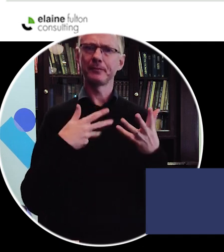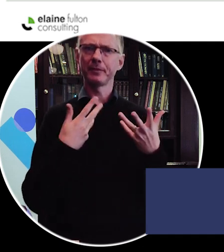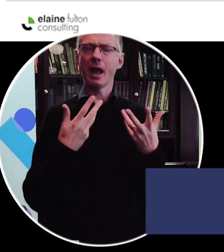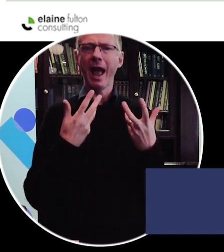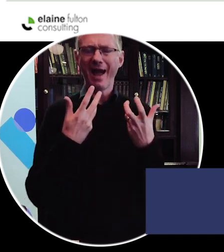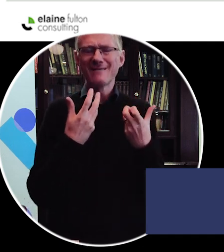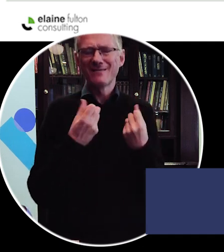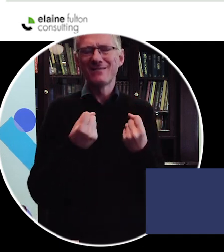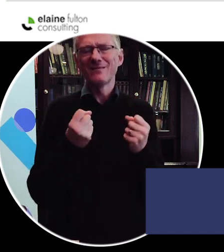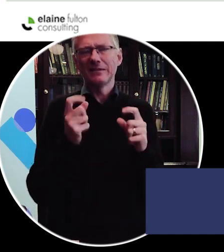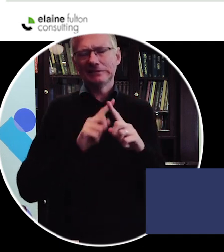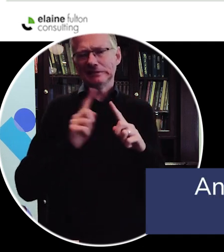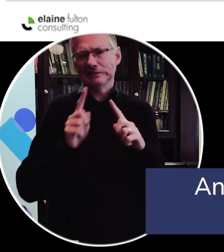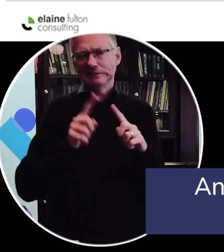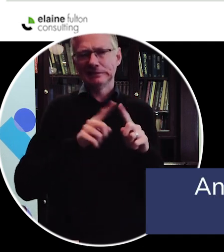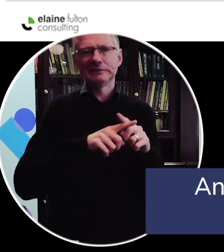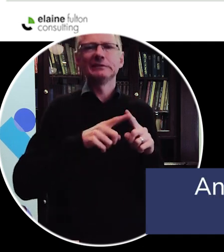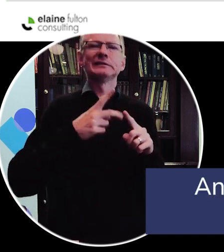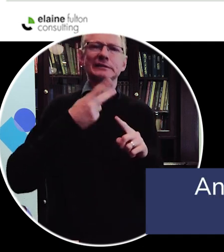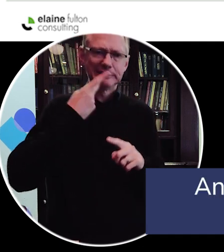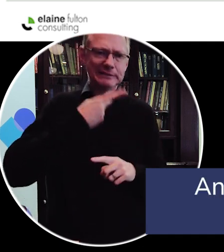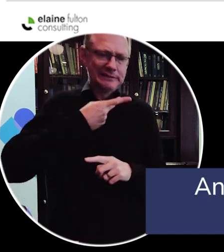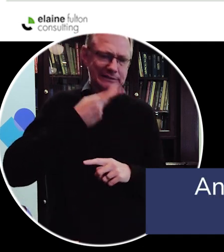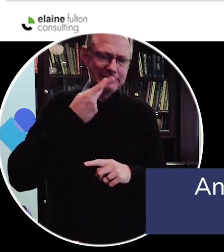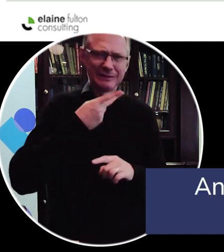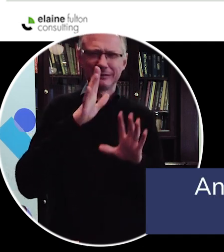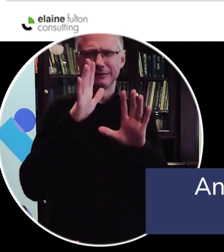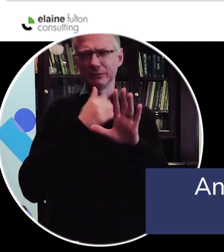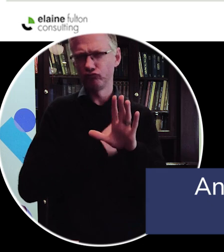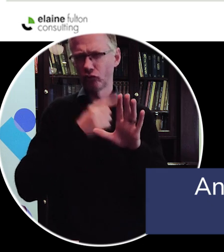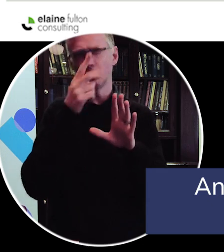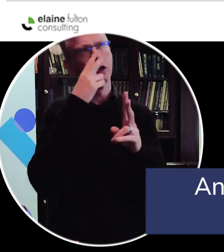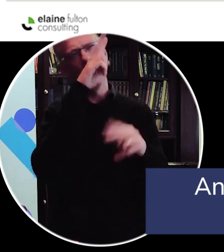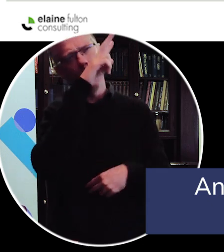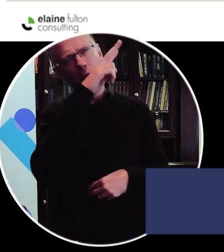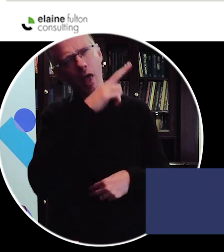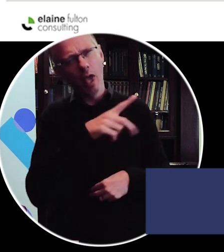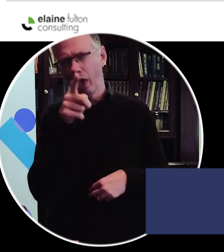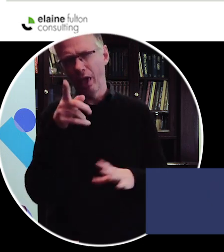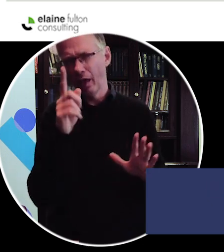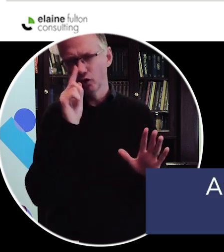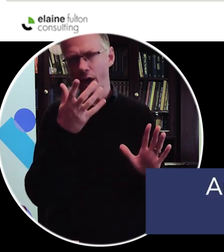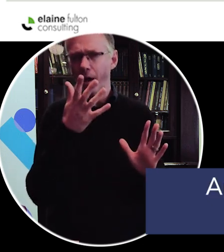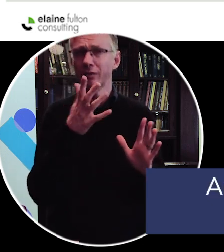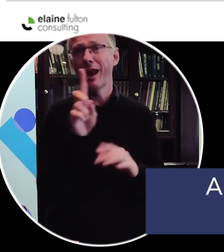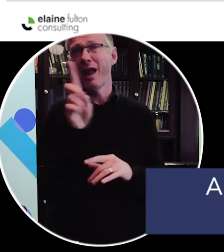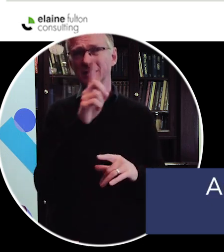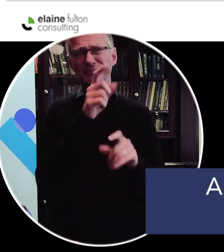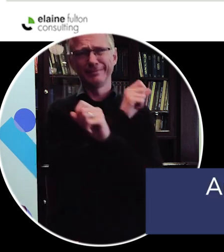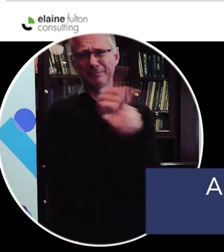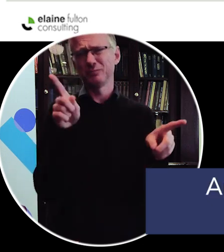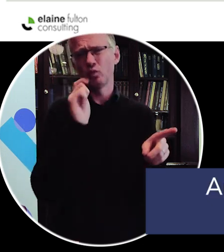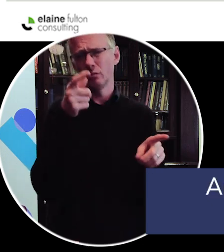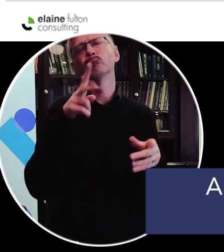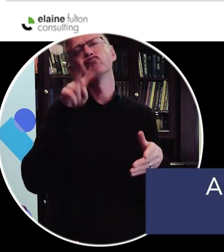through various iterations. And again, I apologize, you will not be able to read the detail here, but you will get it. And what we've